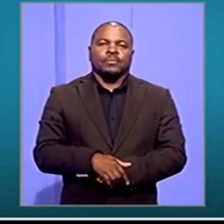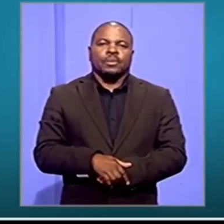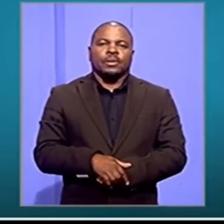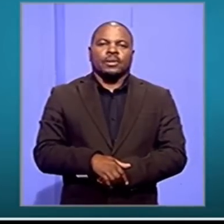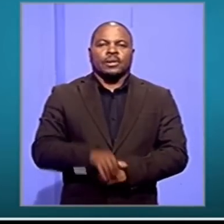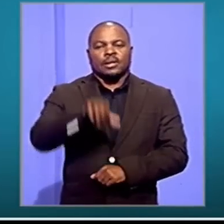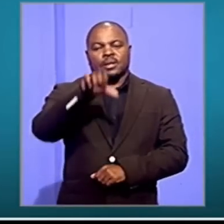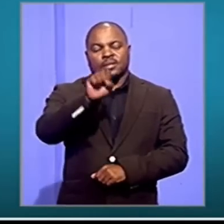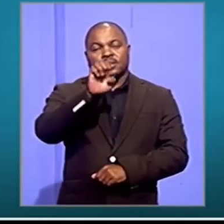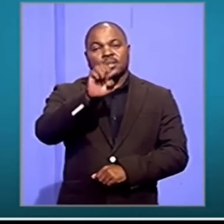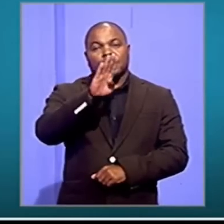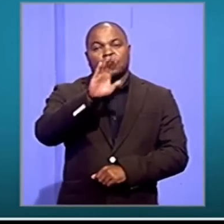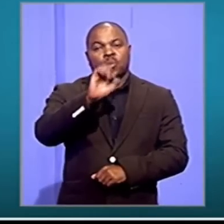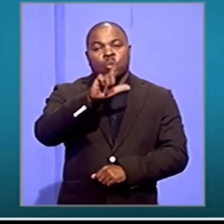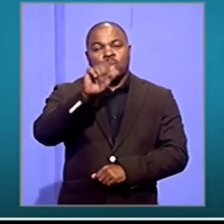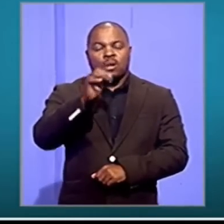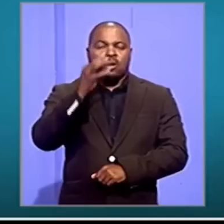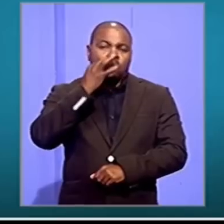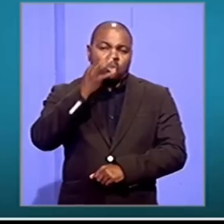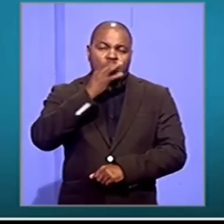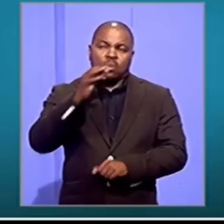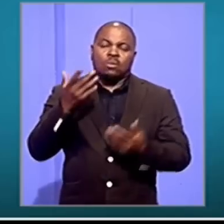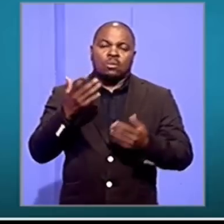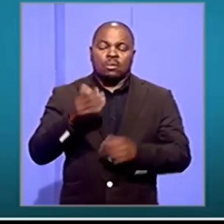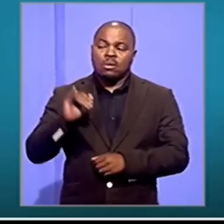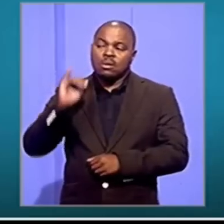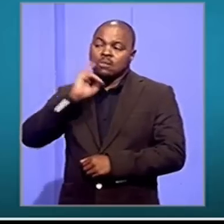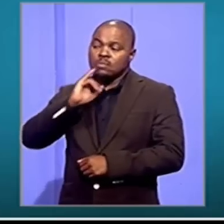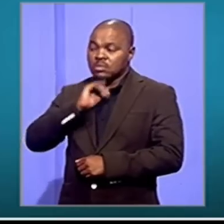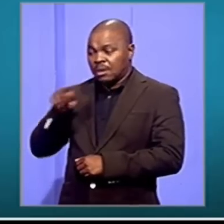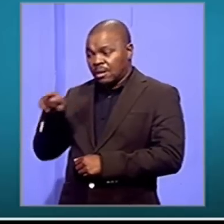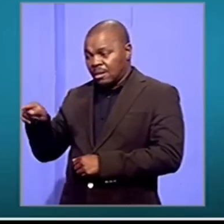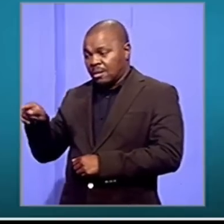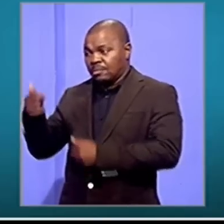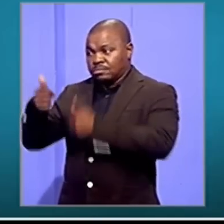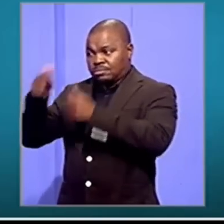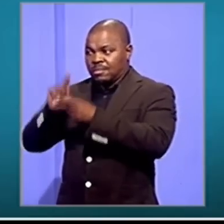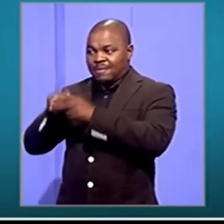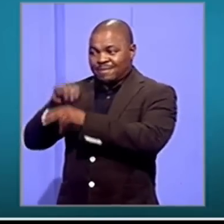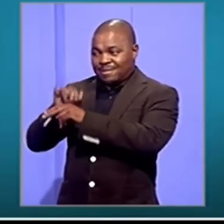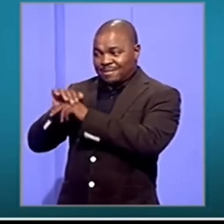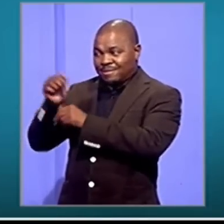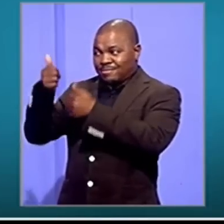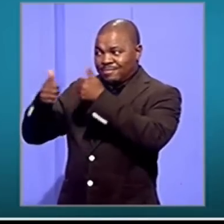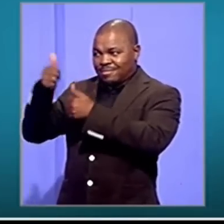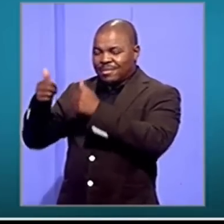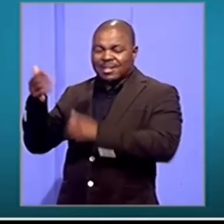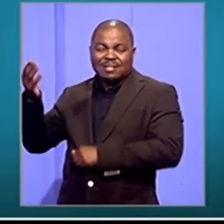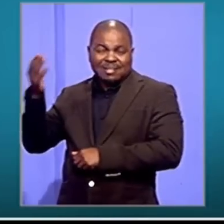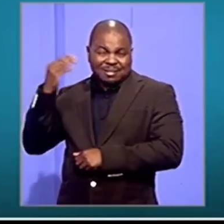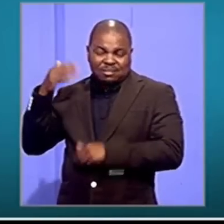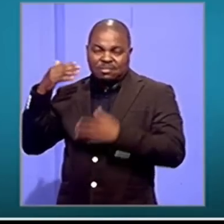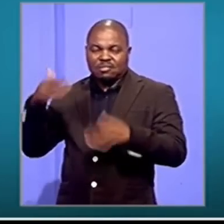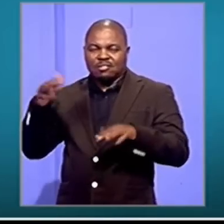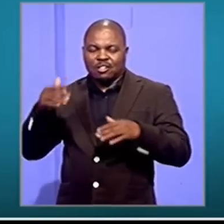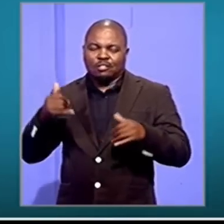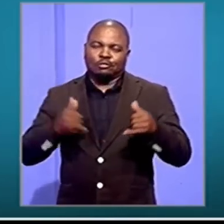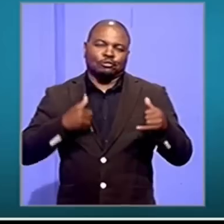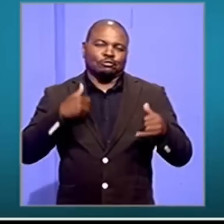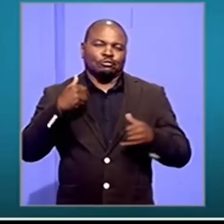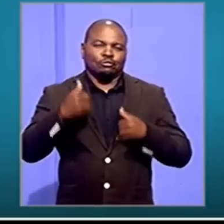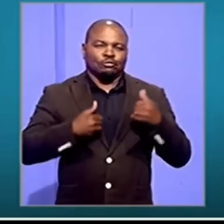Piletši Sebola yena o re baetapele ba naga ya Israele le bagwera ba bona ke kgale ba dutše ka fase ga moriti wa